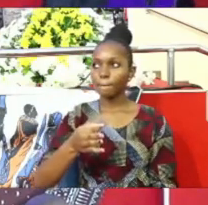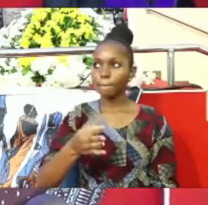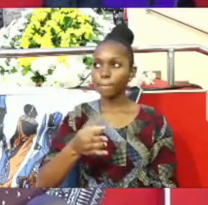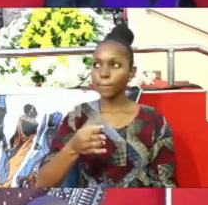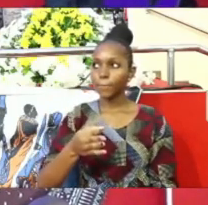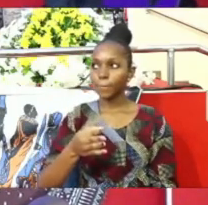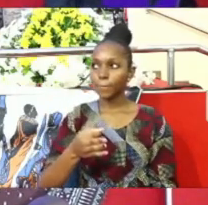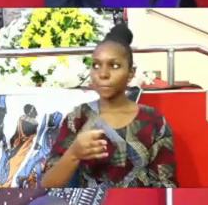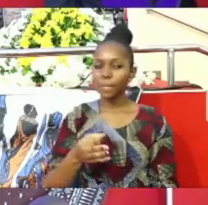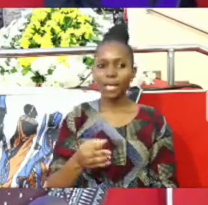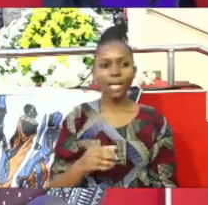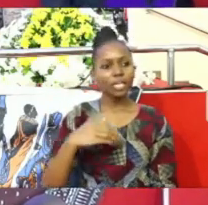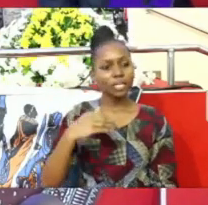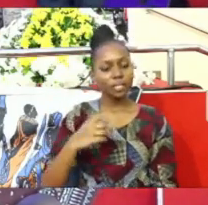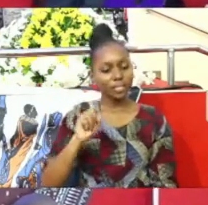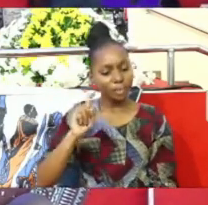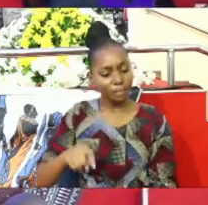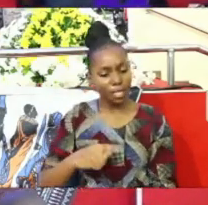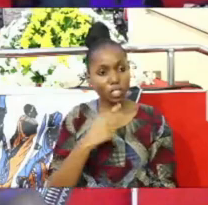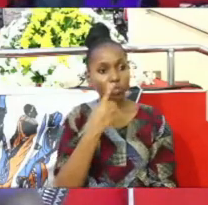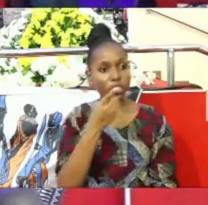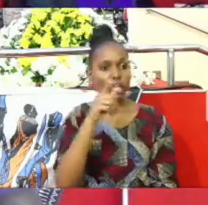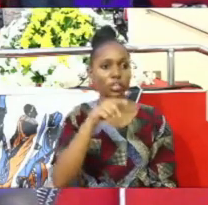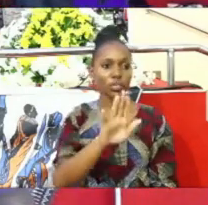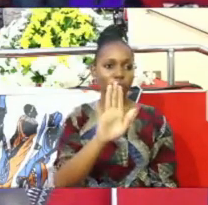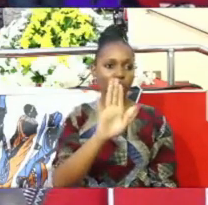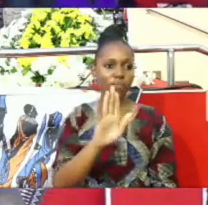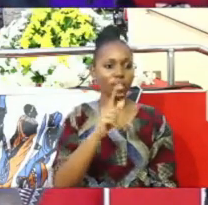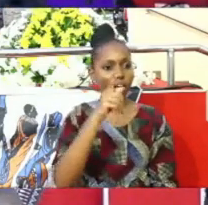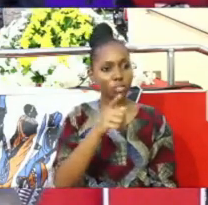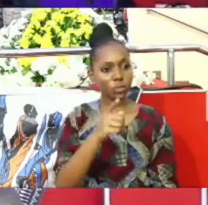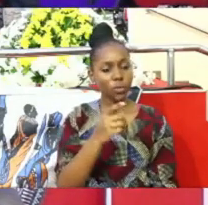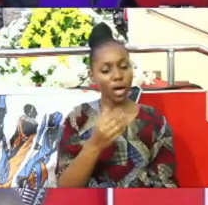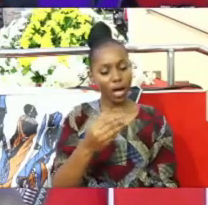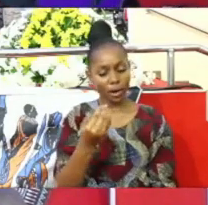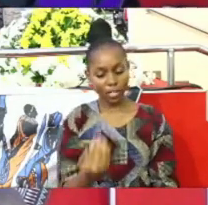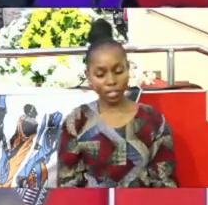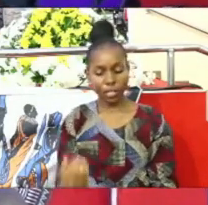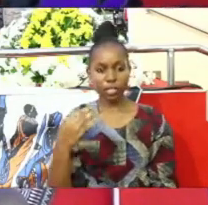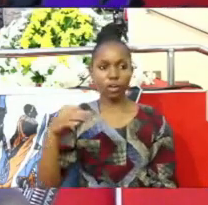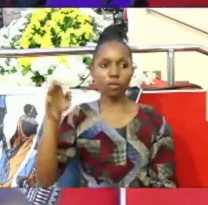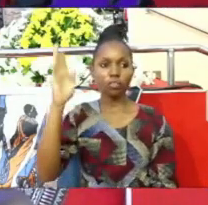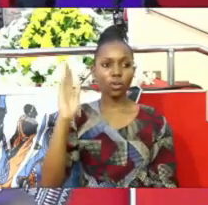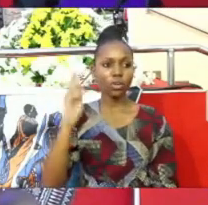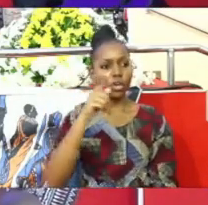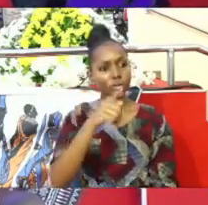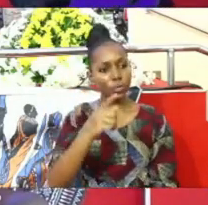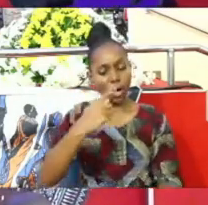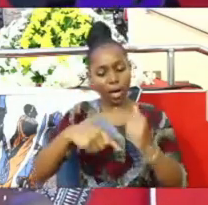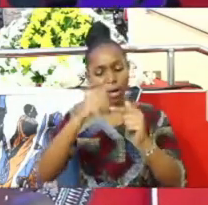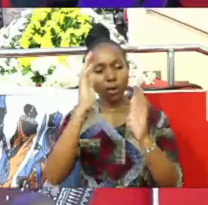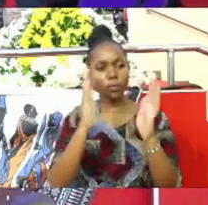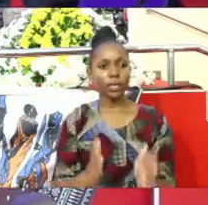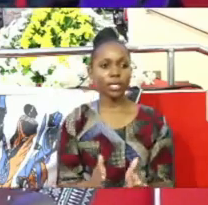lazima ujiambie. I am a child of God. Ni mwana wa Mungu. I am a champion. Mwana aliye I am a winner. Mshindi.